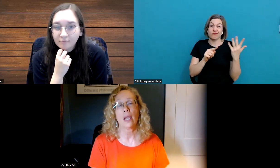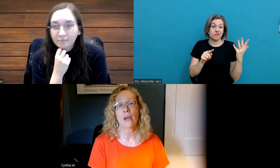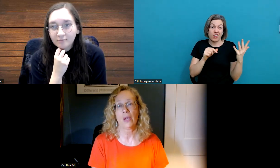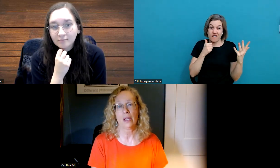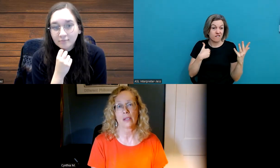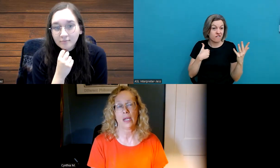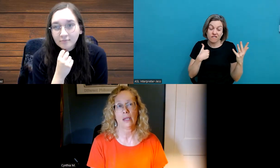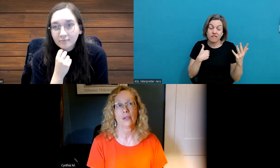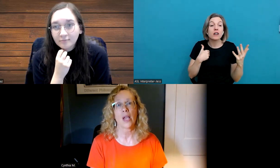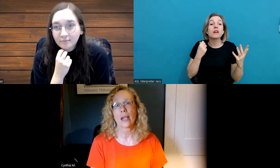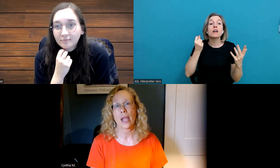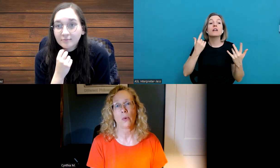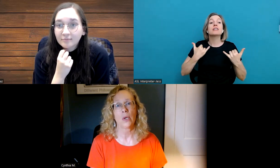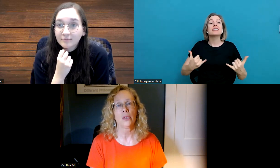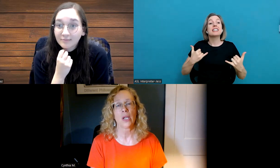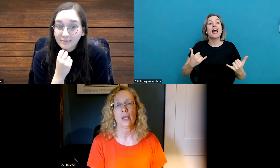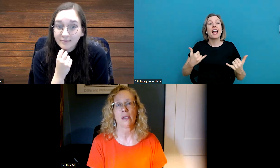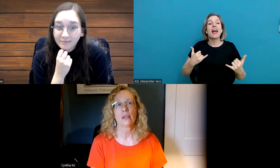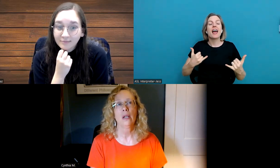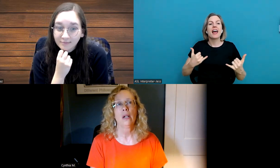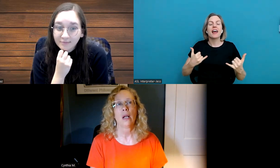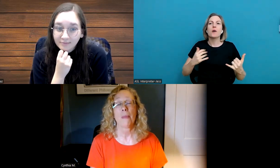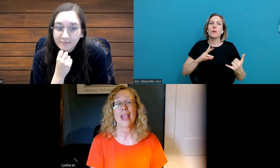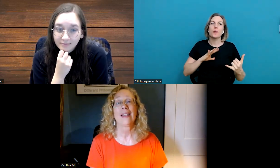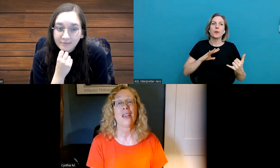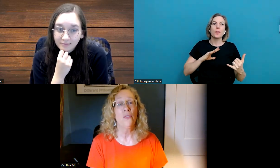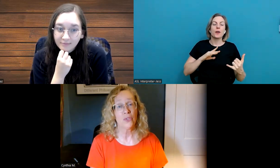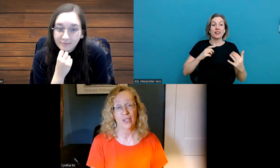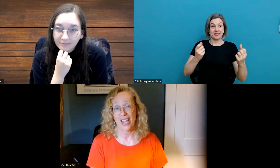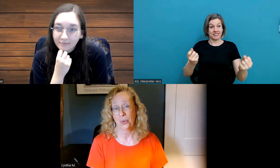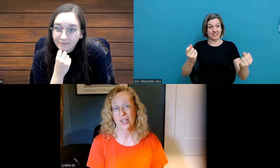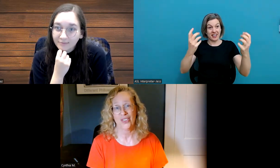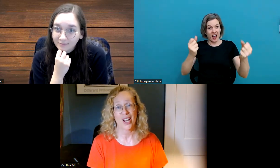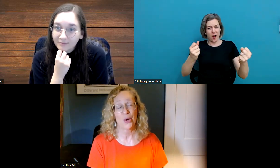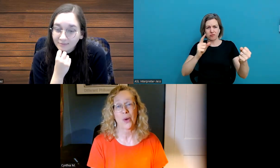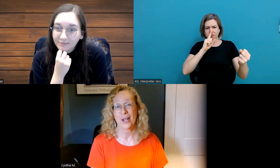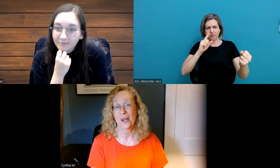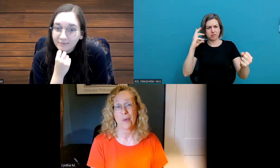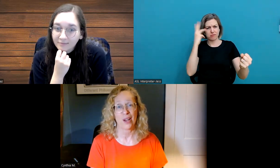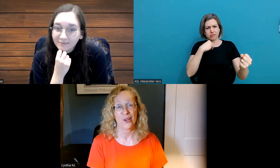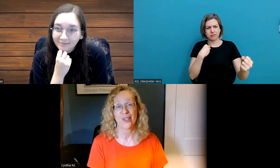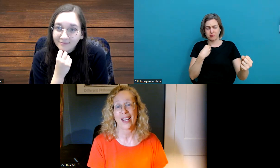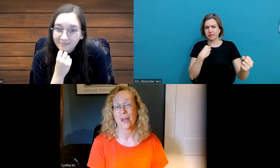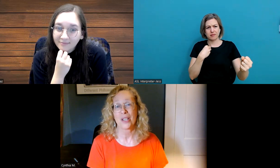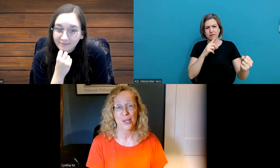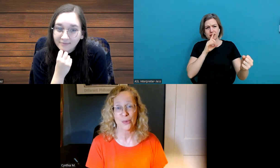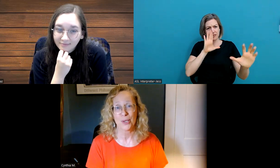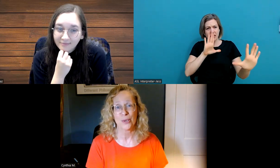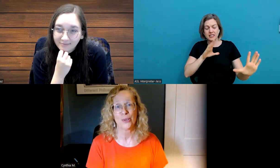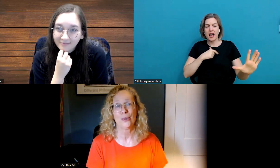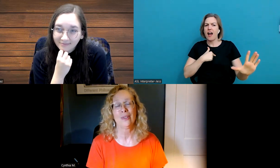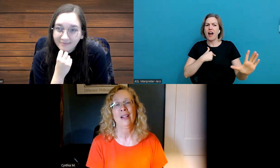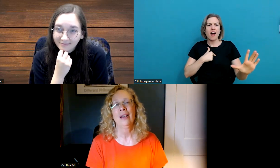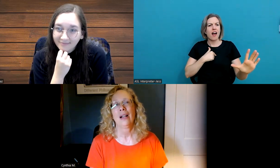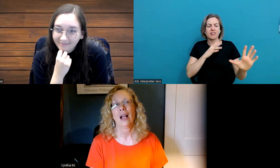what I love is sign language is a magnificent language that I greatly admire and I'm continuing